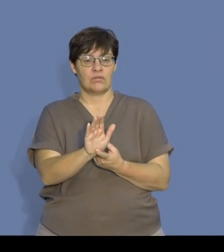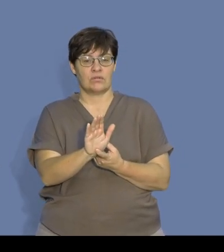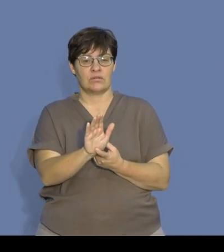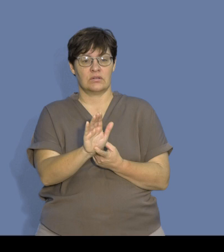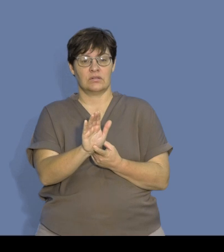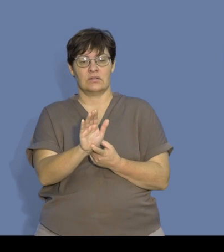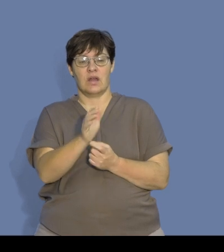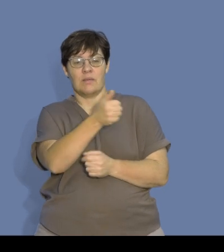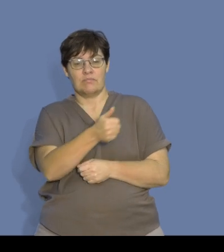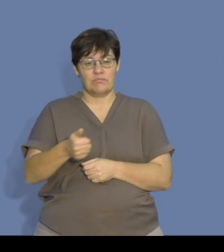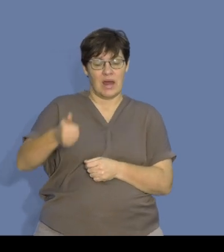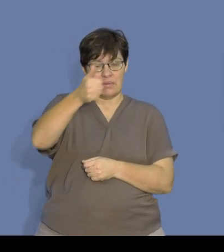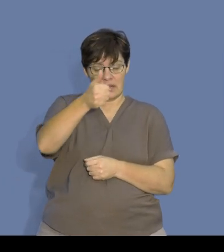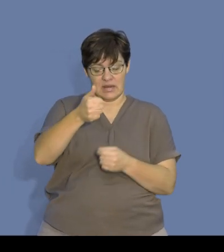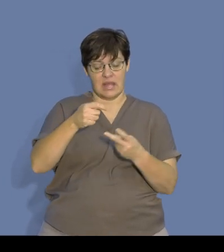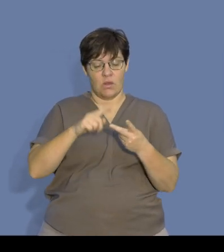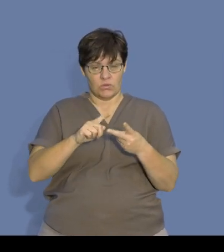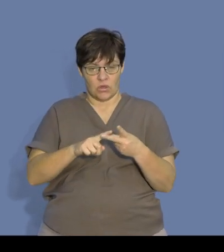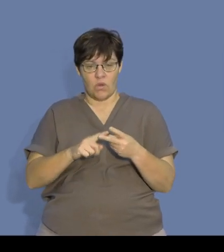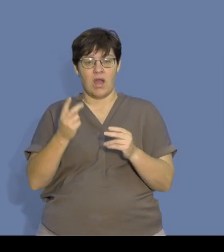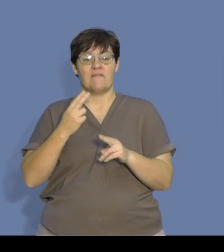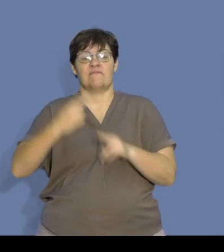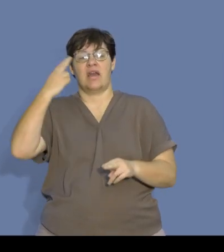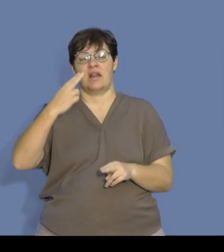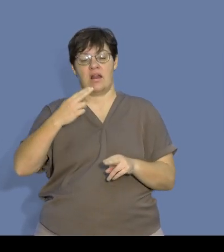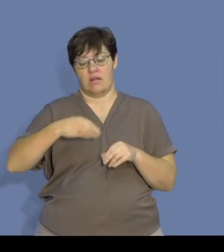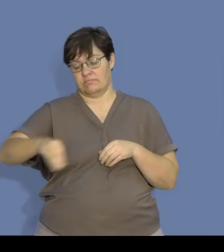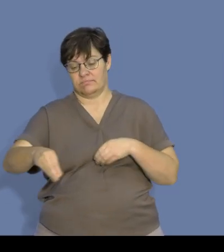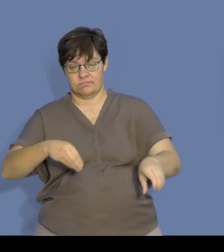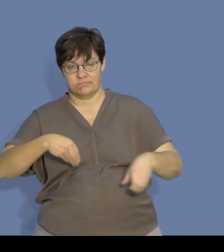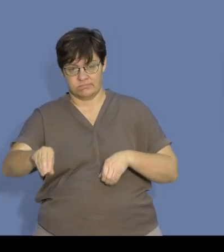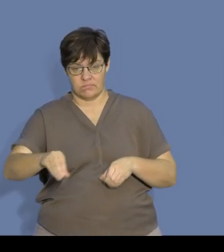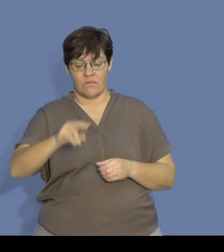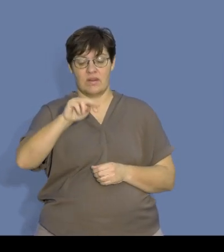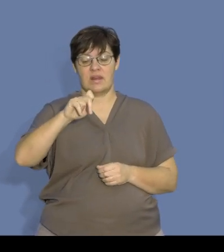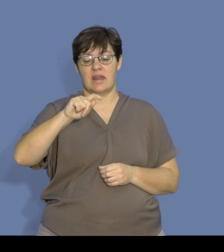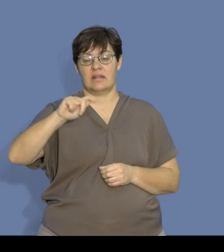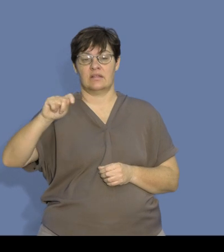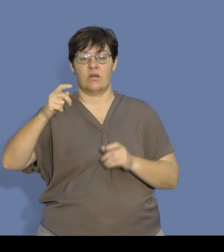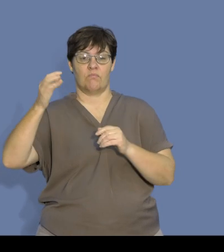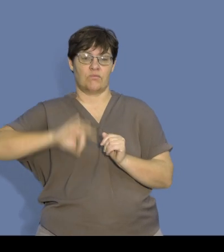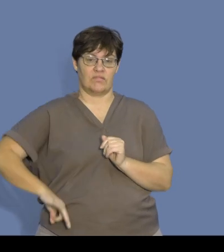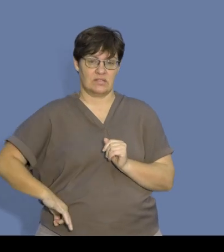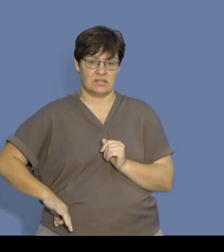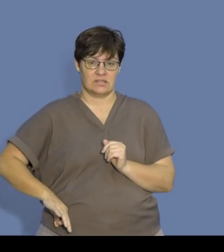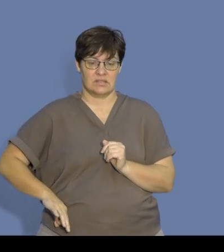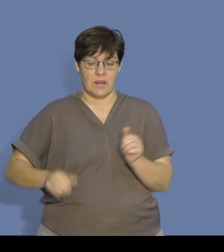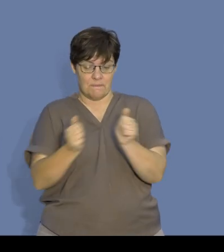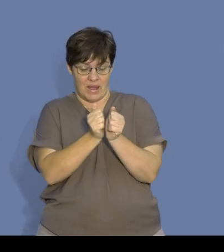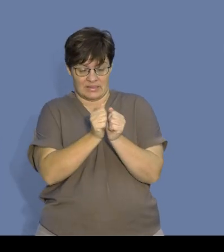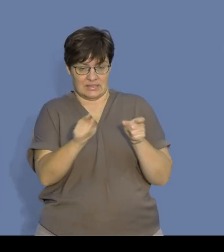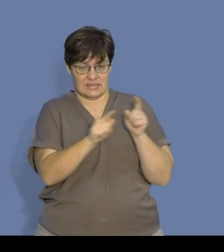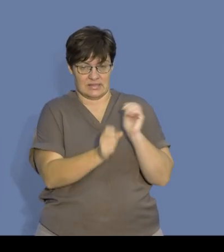the primary and the final distribution of net profit amongst